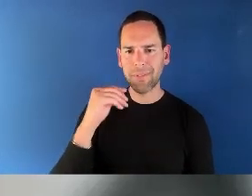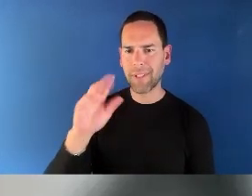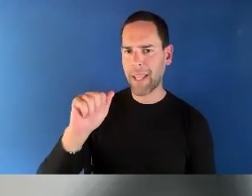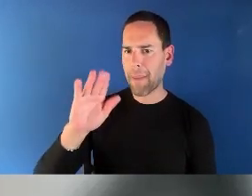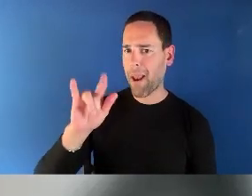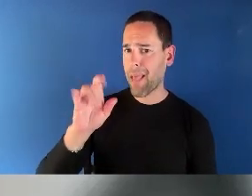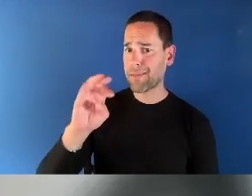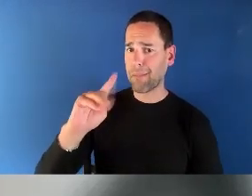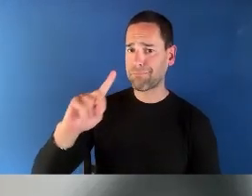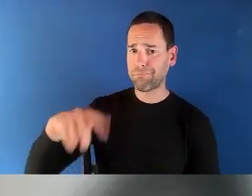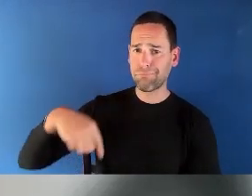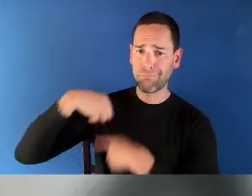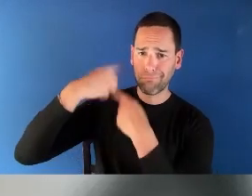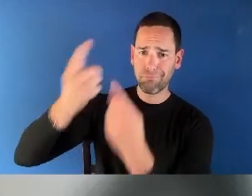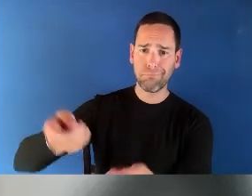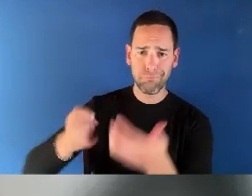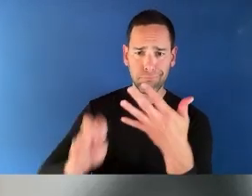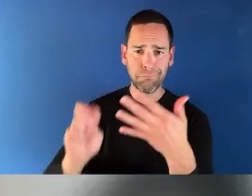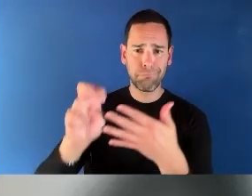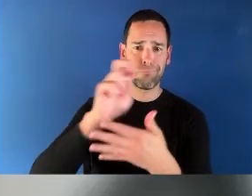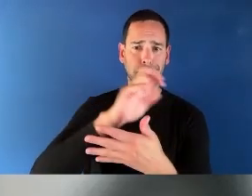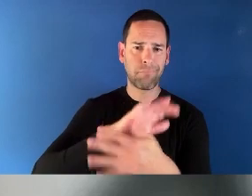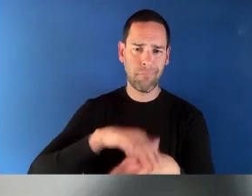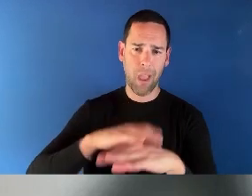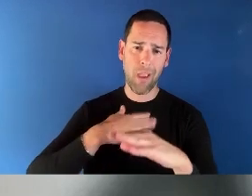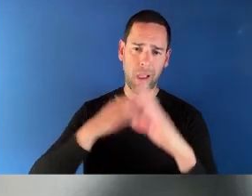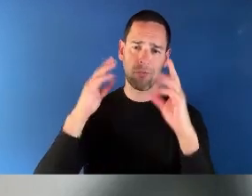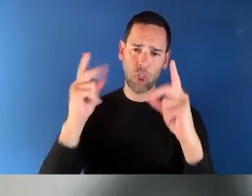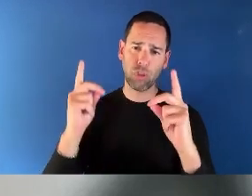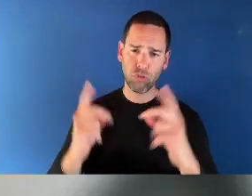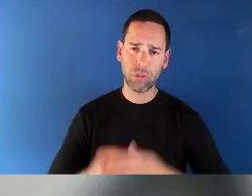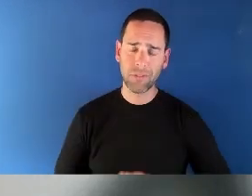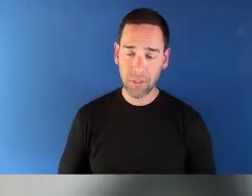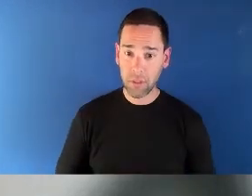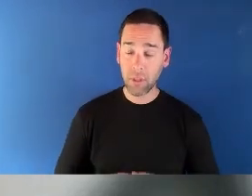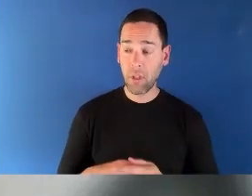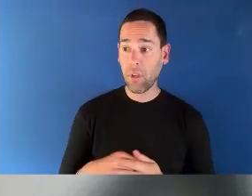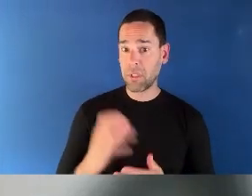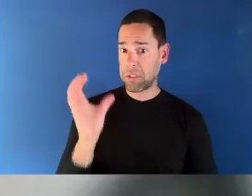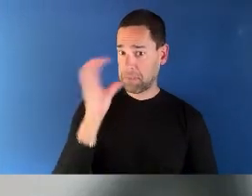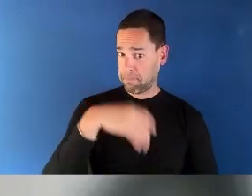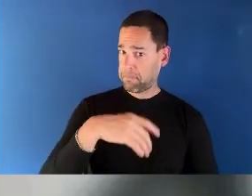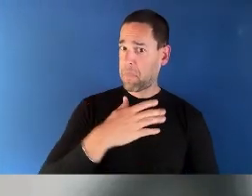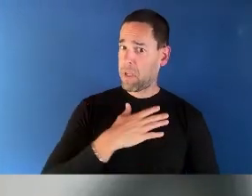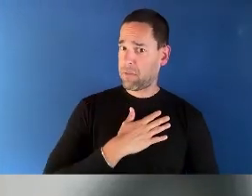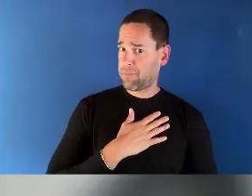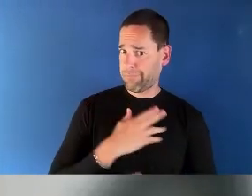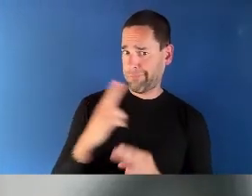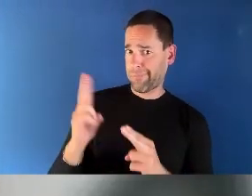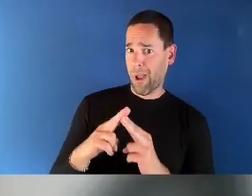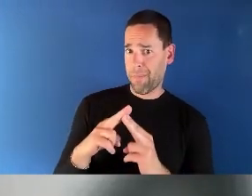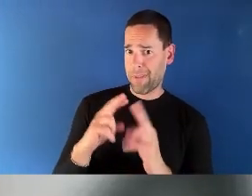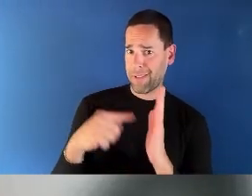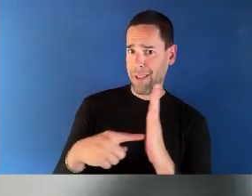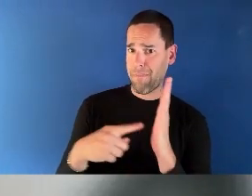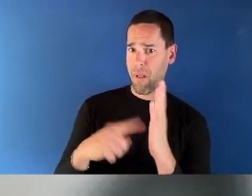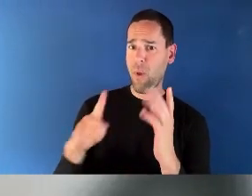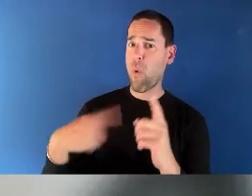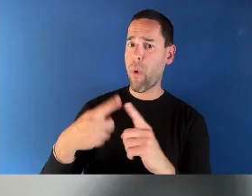education, and ironically, the most prominent example was when my high school was trying